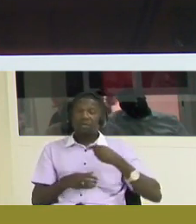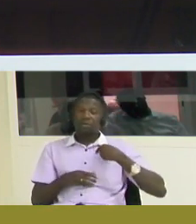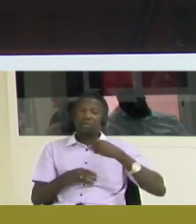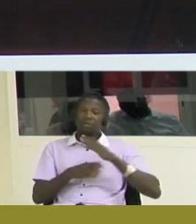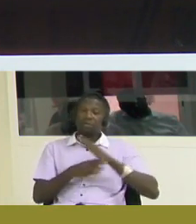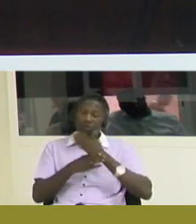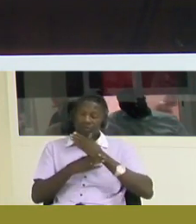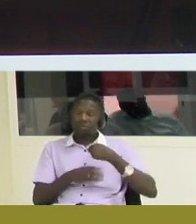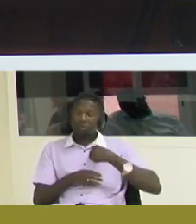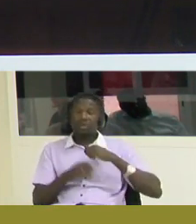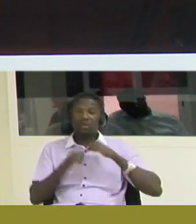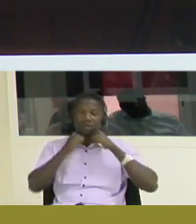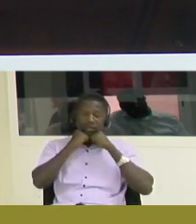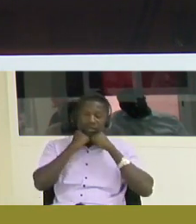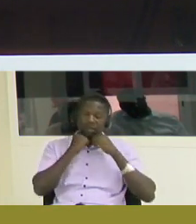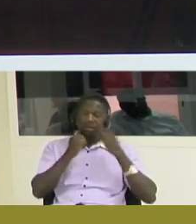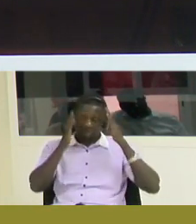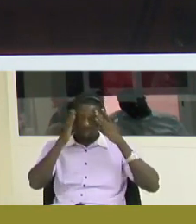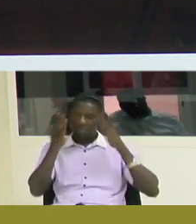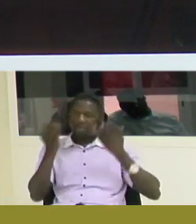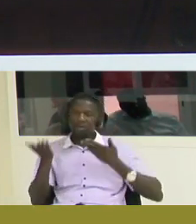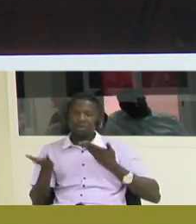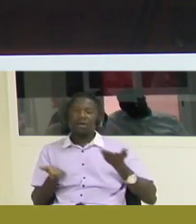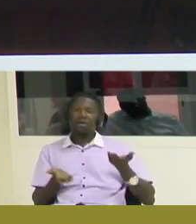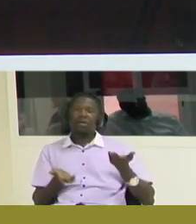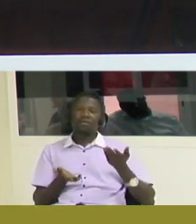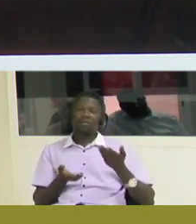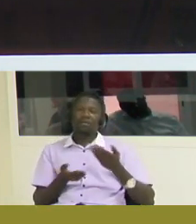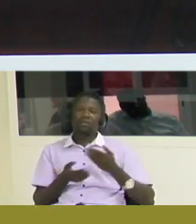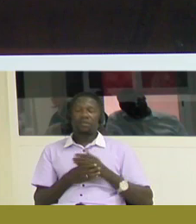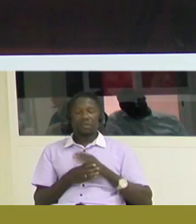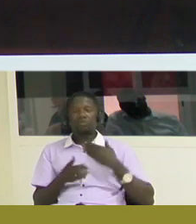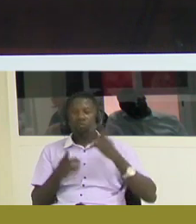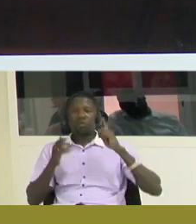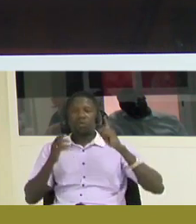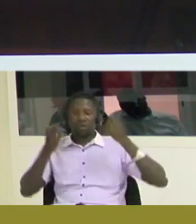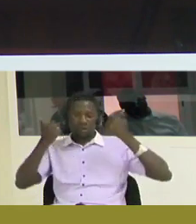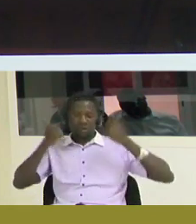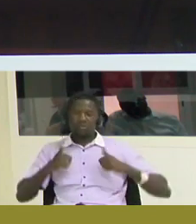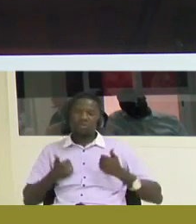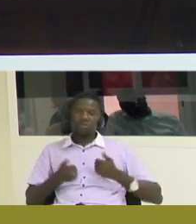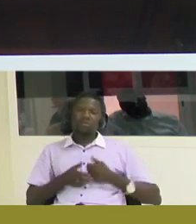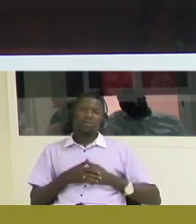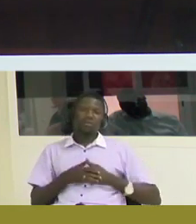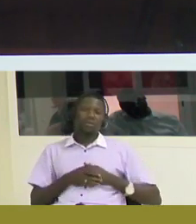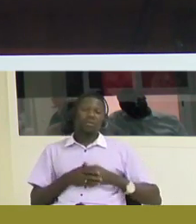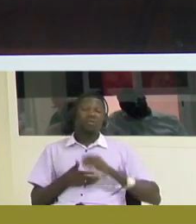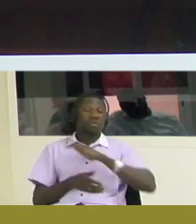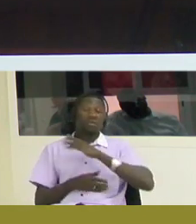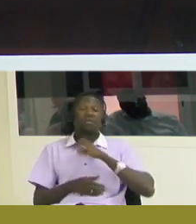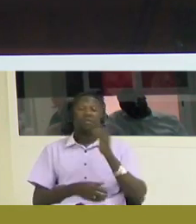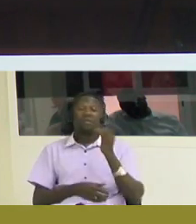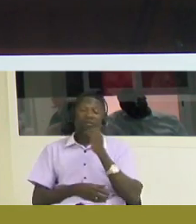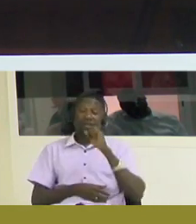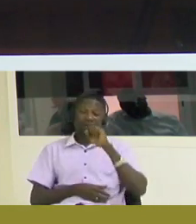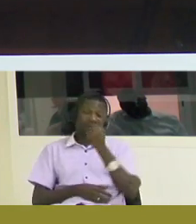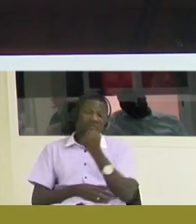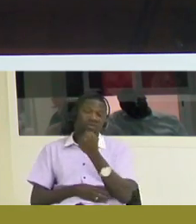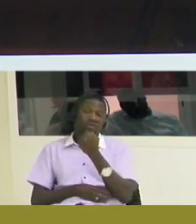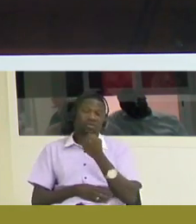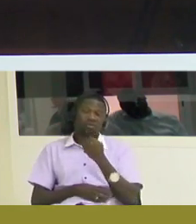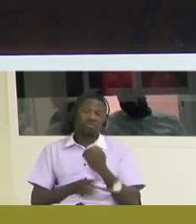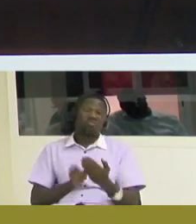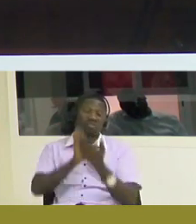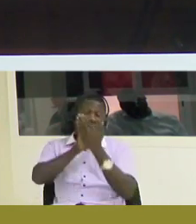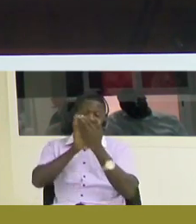unfortunate but that is what happened and then it was also very difficult to approach Tana